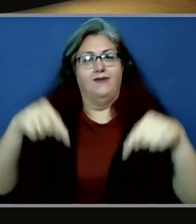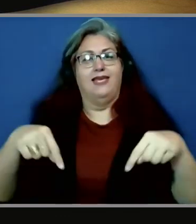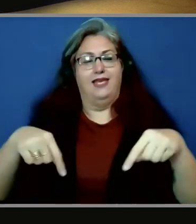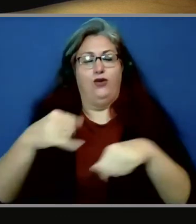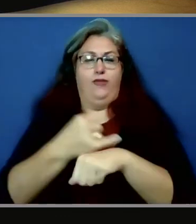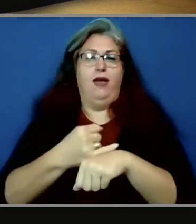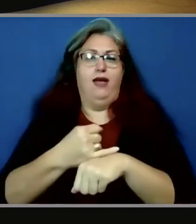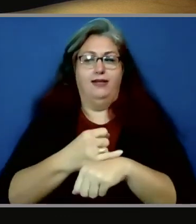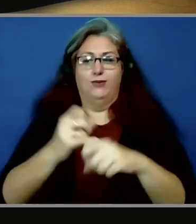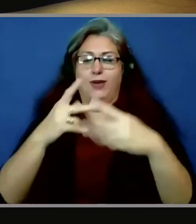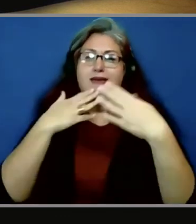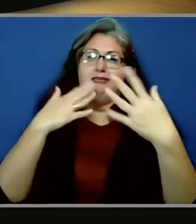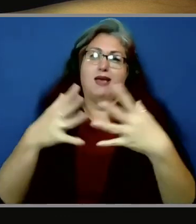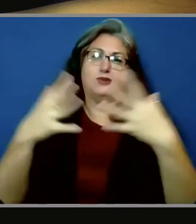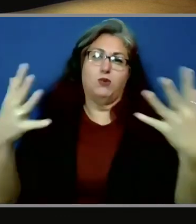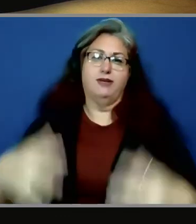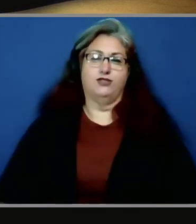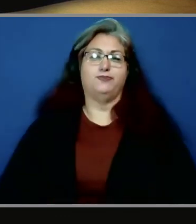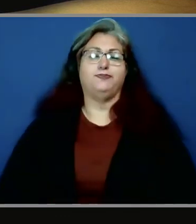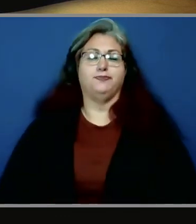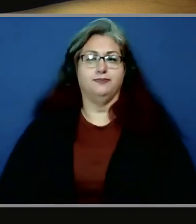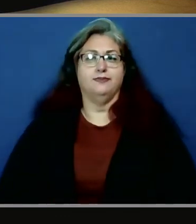islands. Thank you so much.